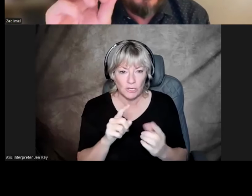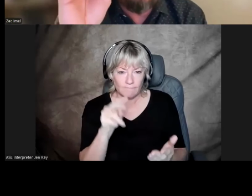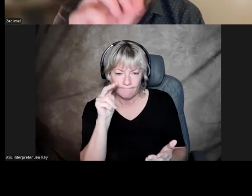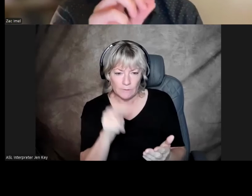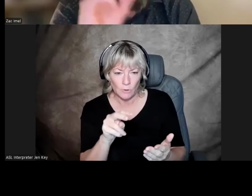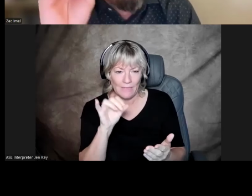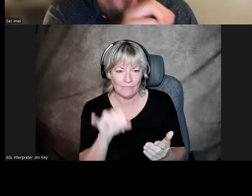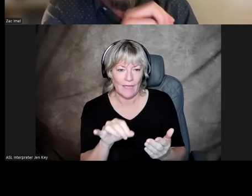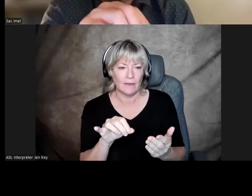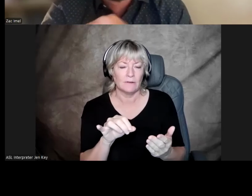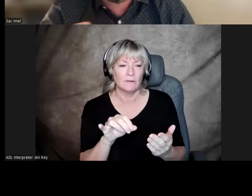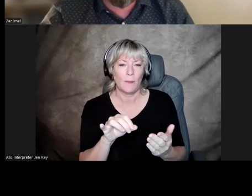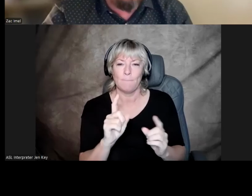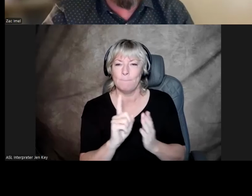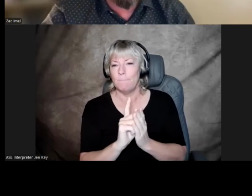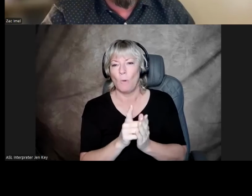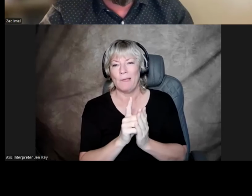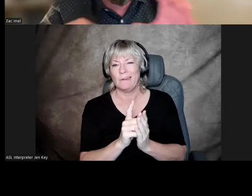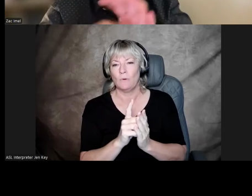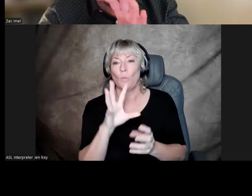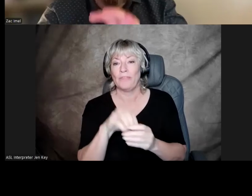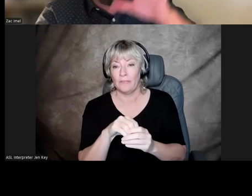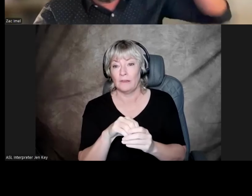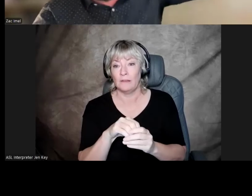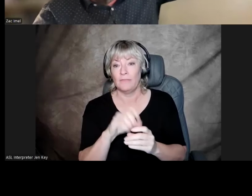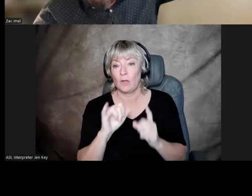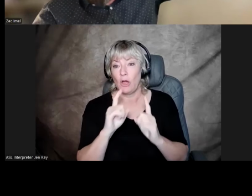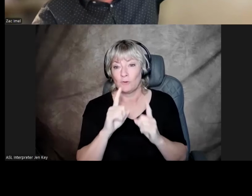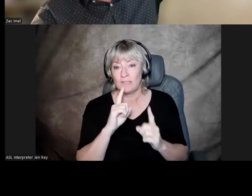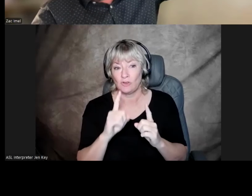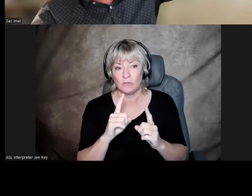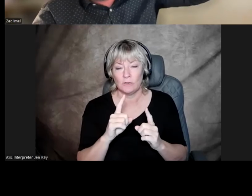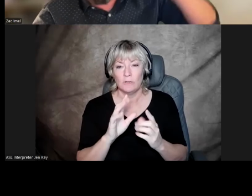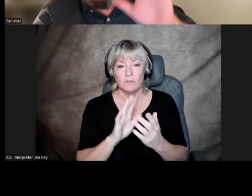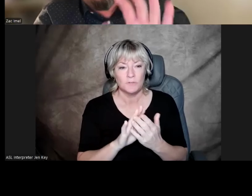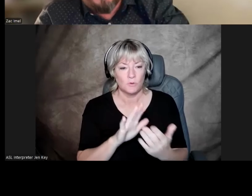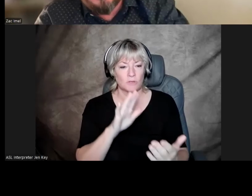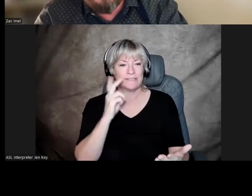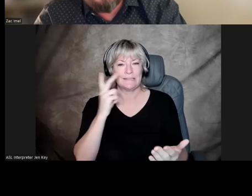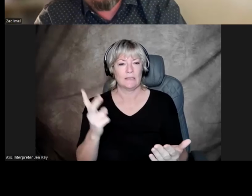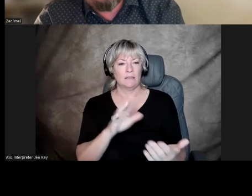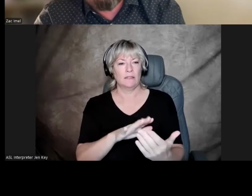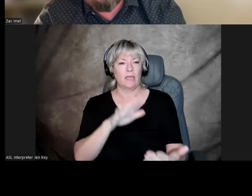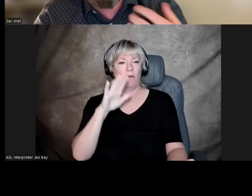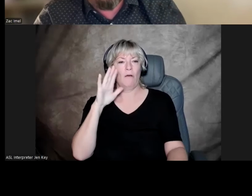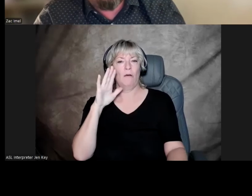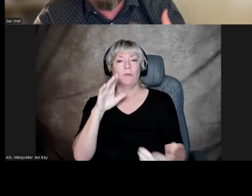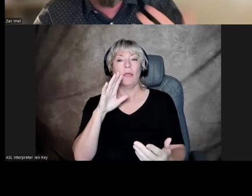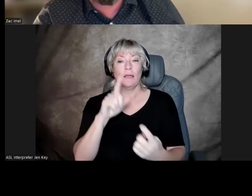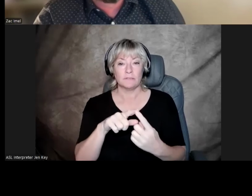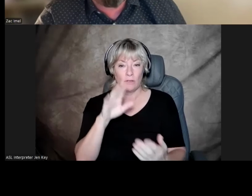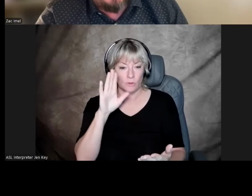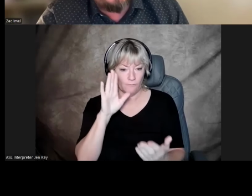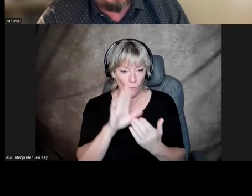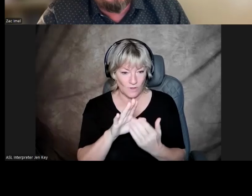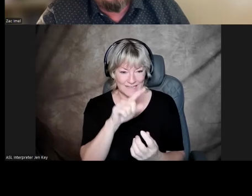particular moment within a call. And so you can zoom out from really high level all the way into very specific in a way that really